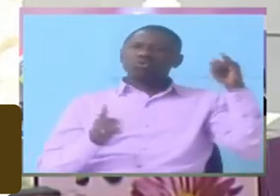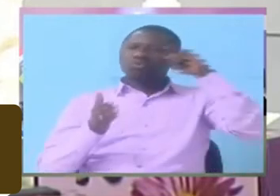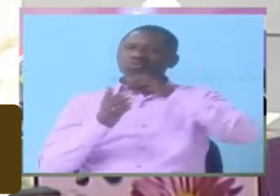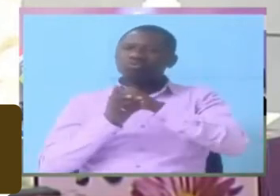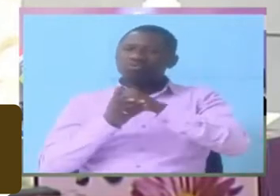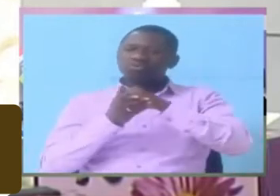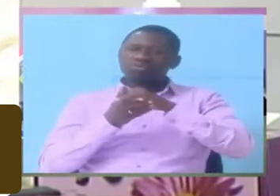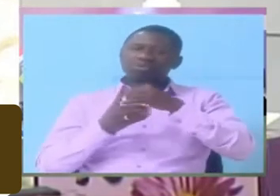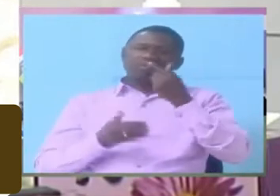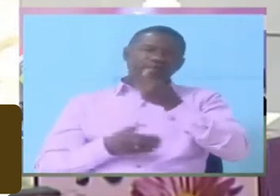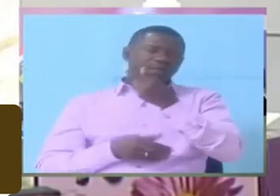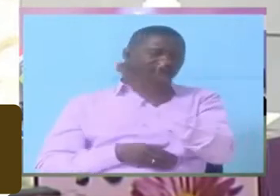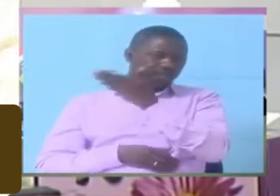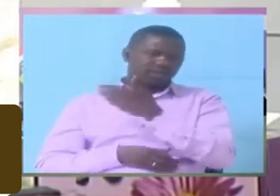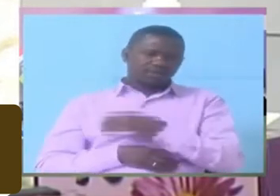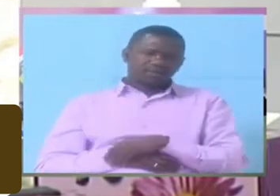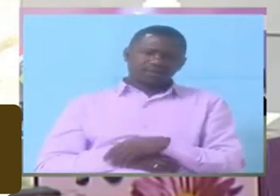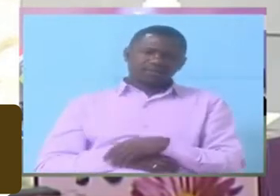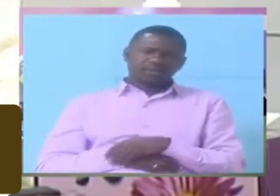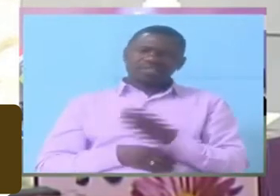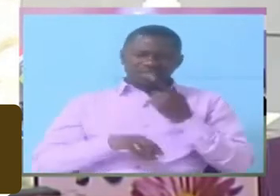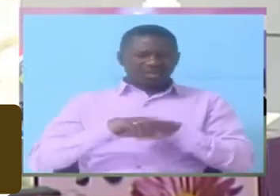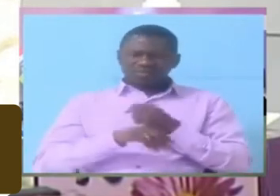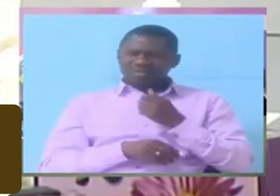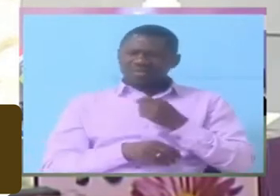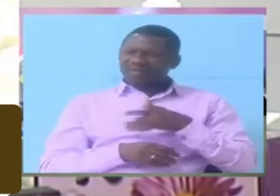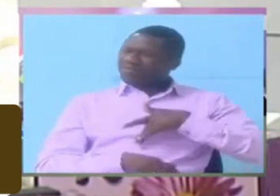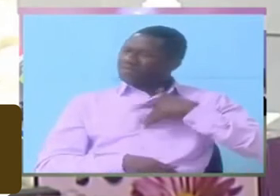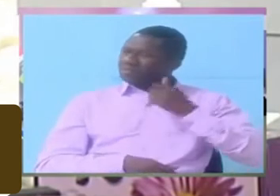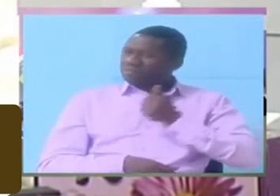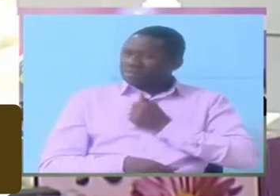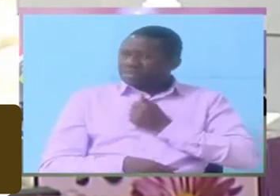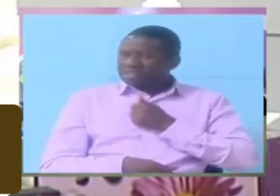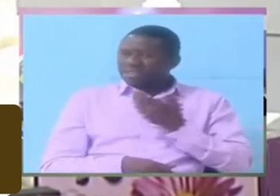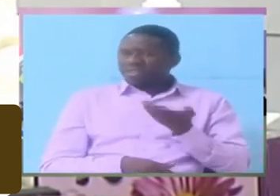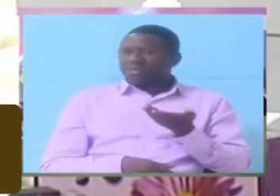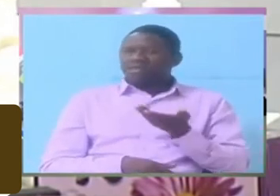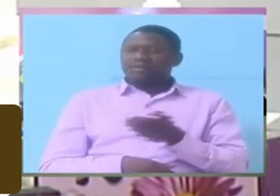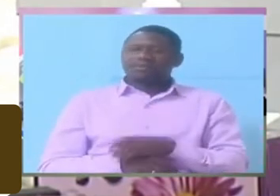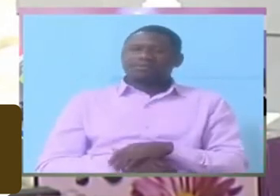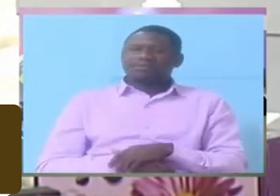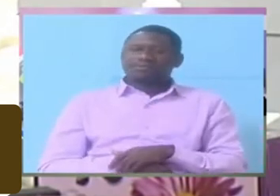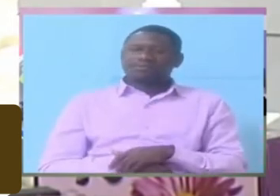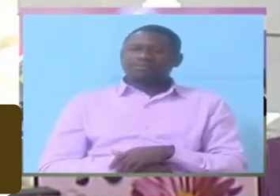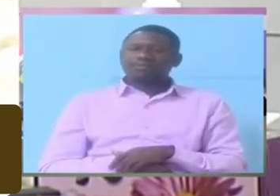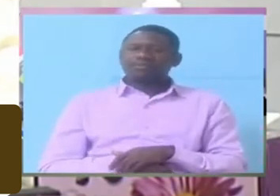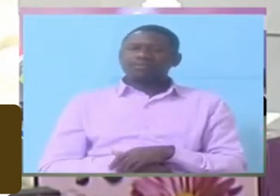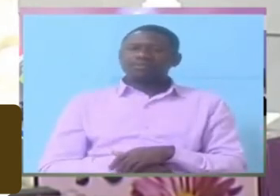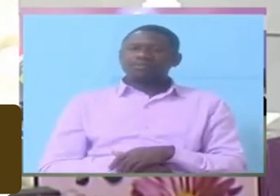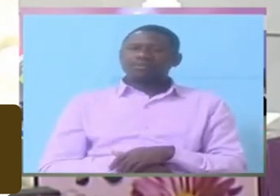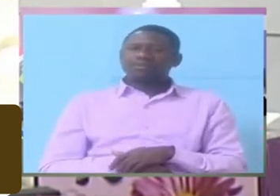lufa. Bitum be bori kan wonyale mbe bori kan bedun nambe bola dulalto. Ngata sukutale bare ntata finti yundum. But I